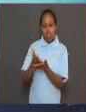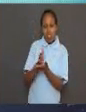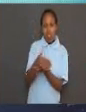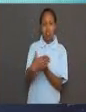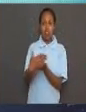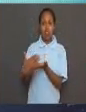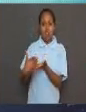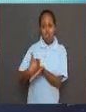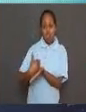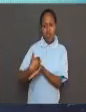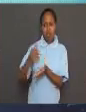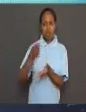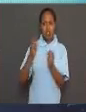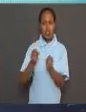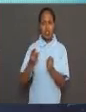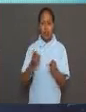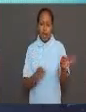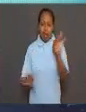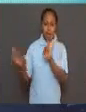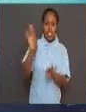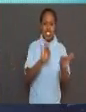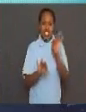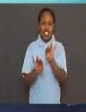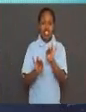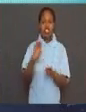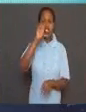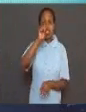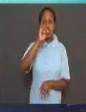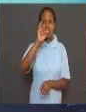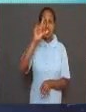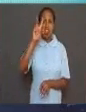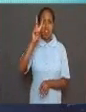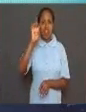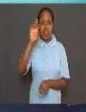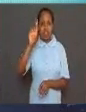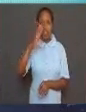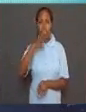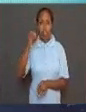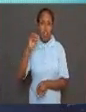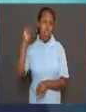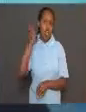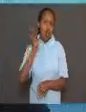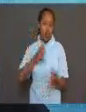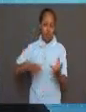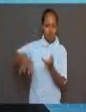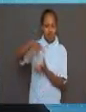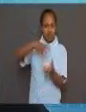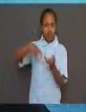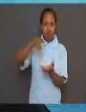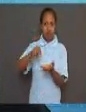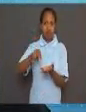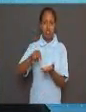him by mixing silver with the gold.